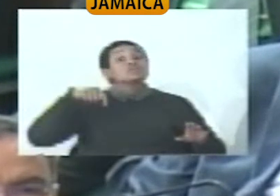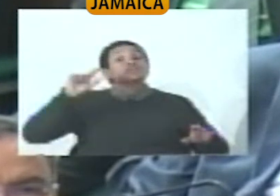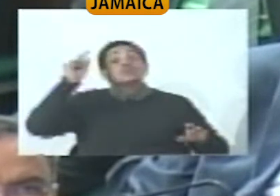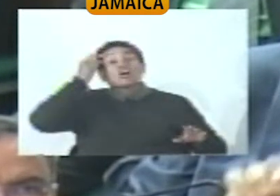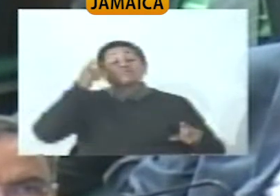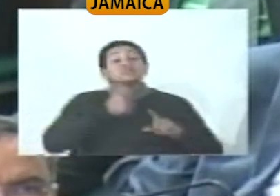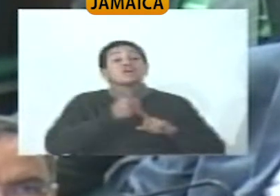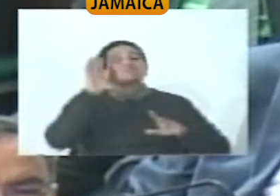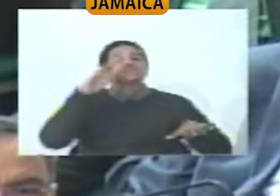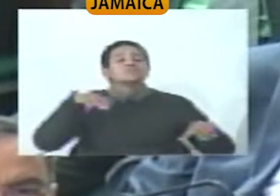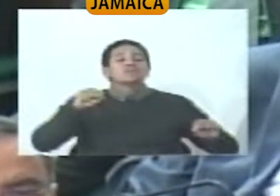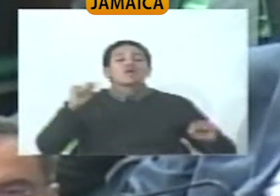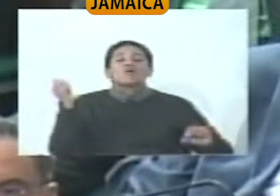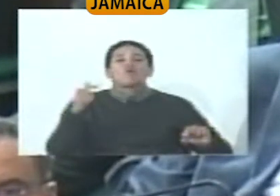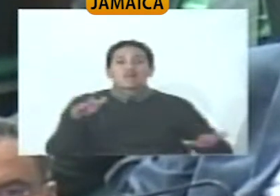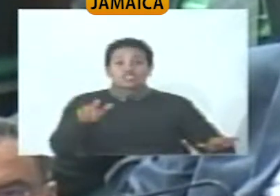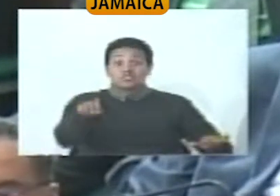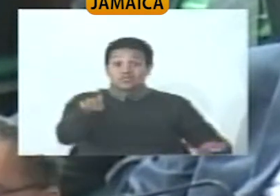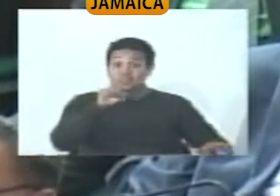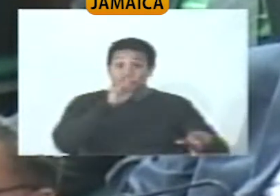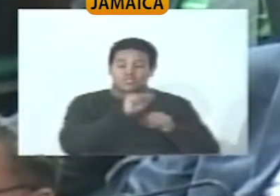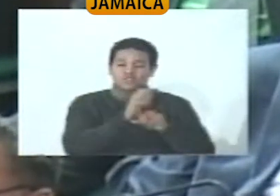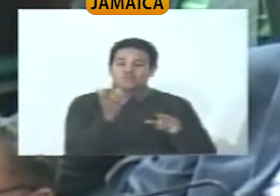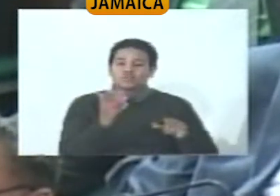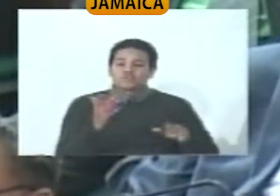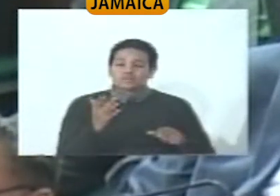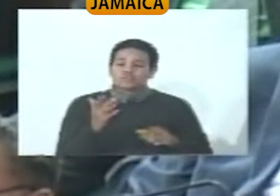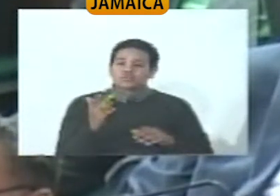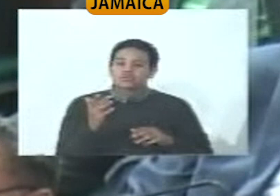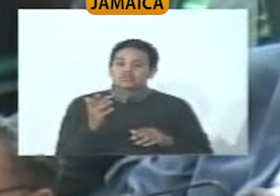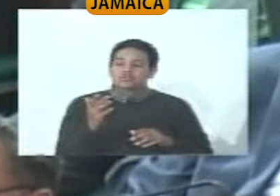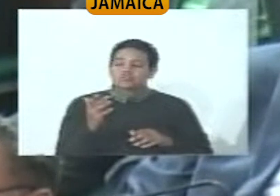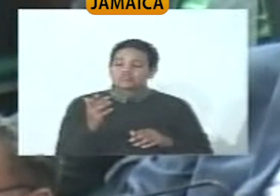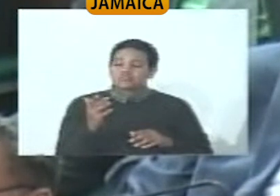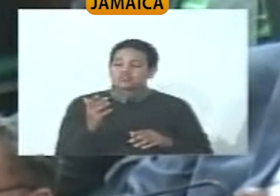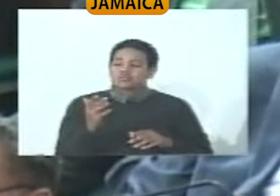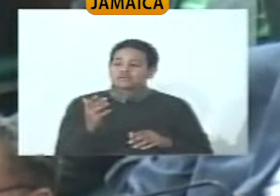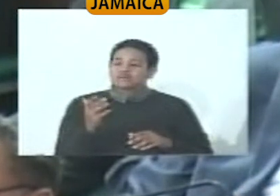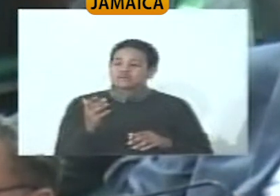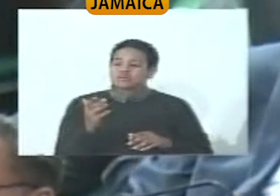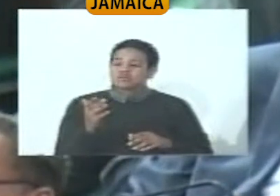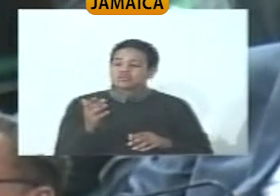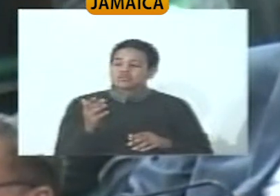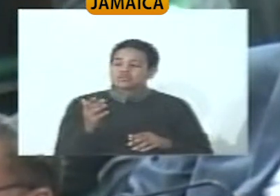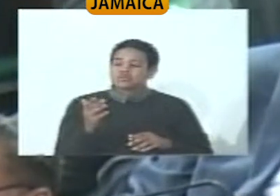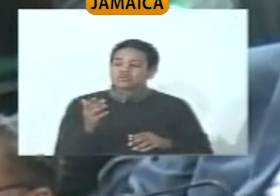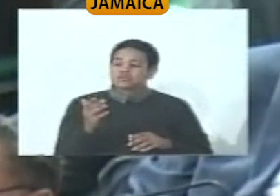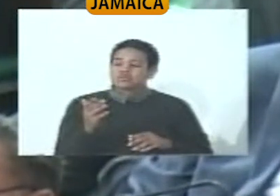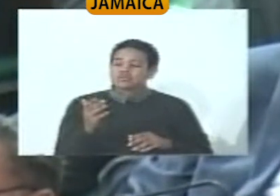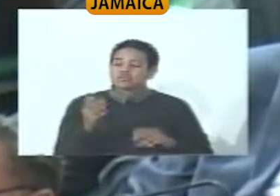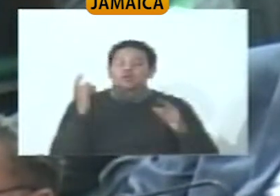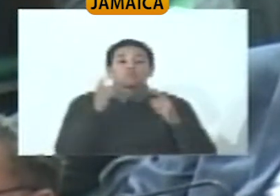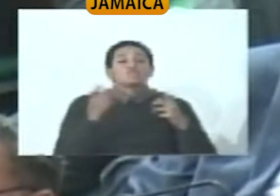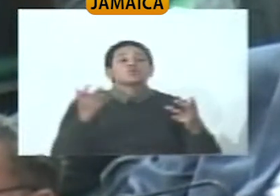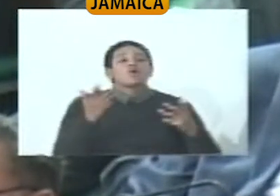will take all measures to ensure that the the point I'm making is that sometimes